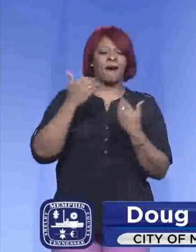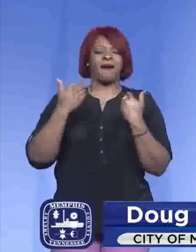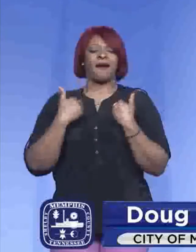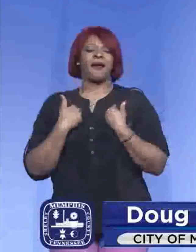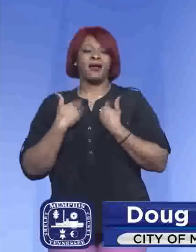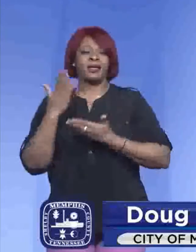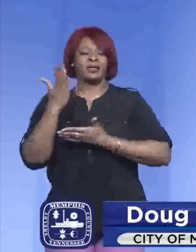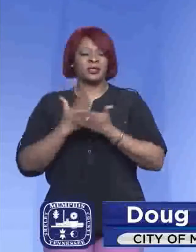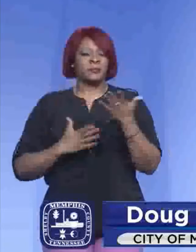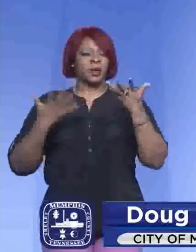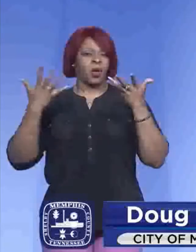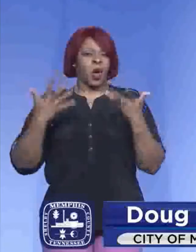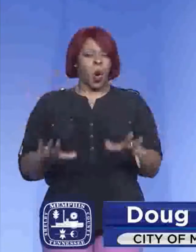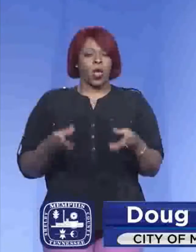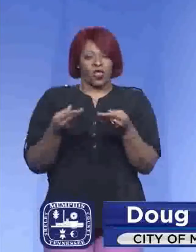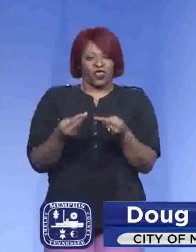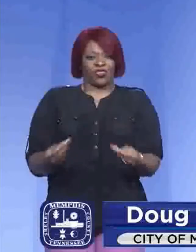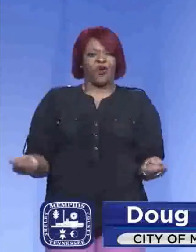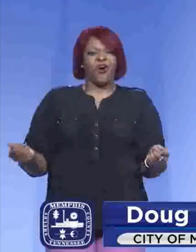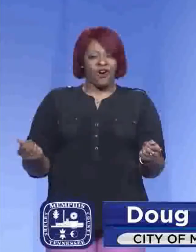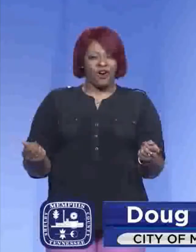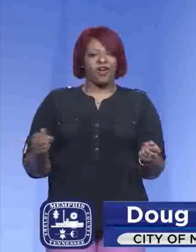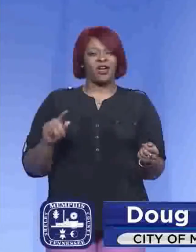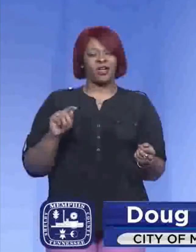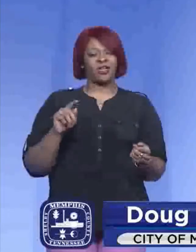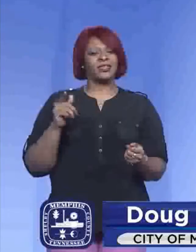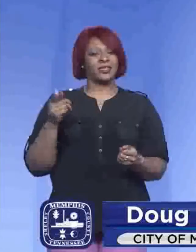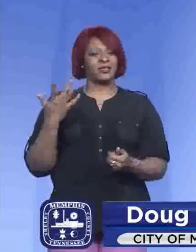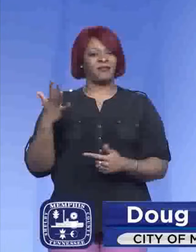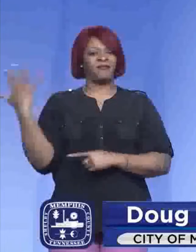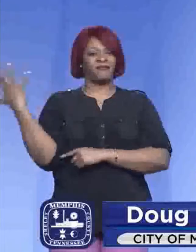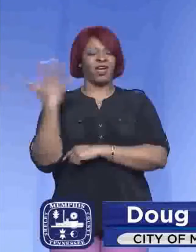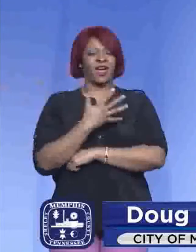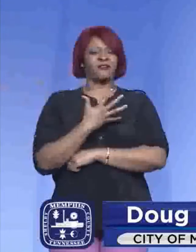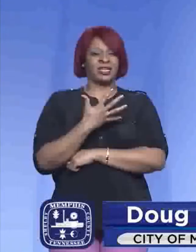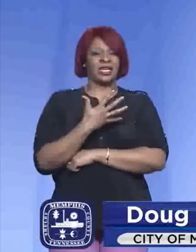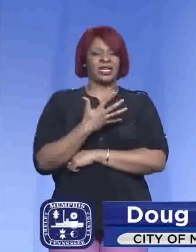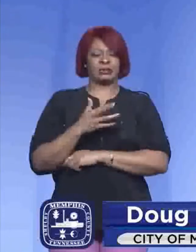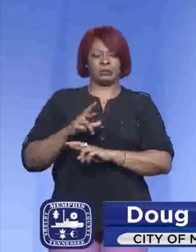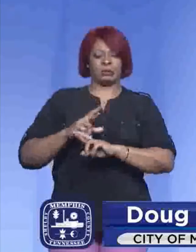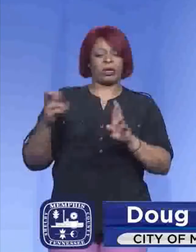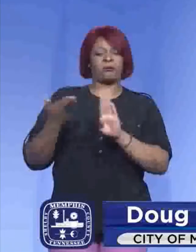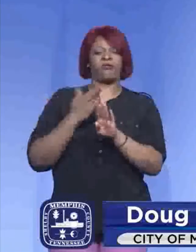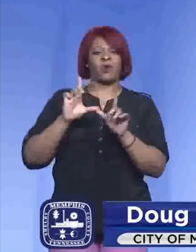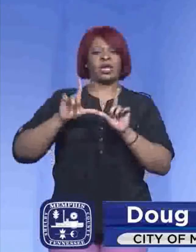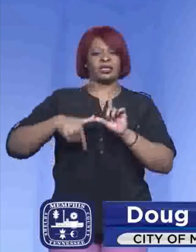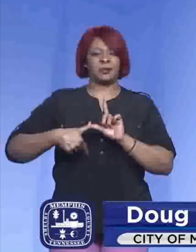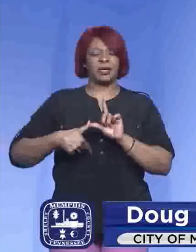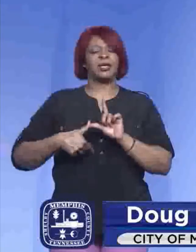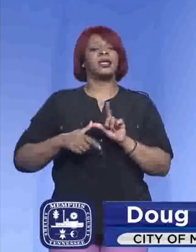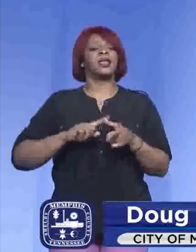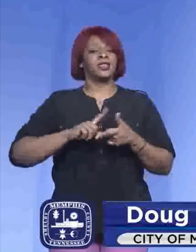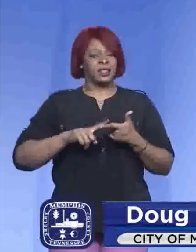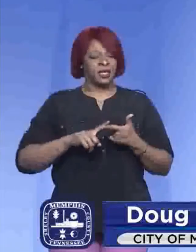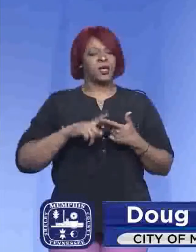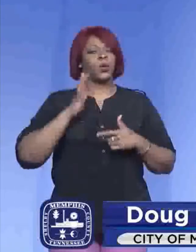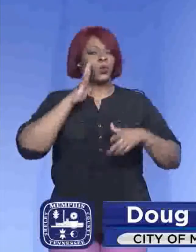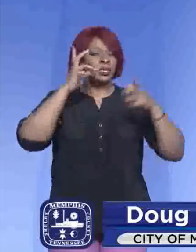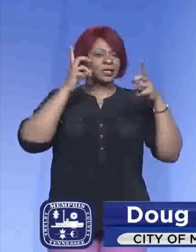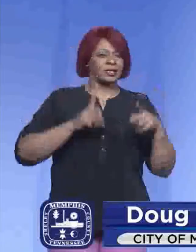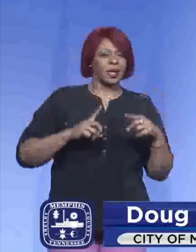some number that are already thawed, and they're already on the 5-day ticker before they will be expired. And then we will